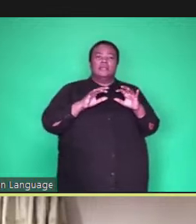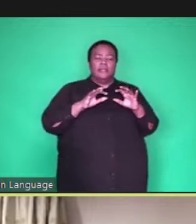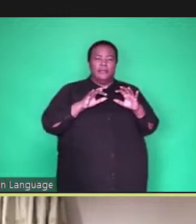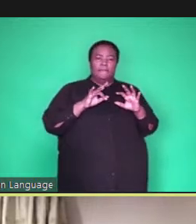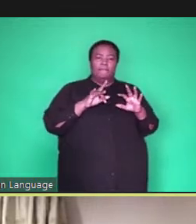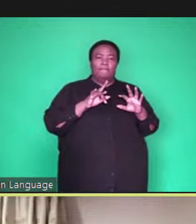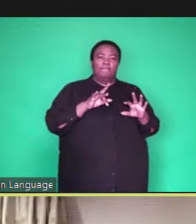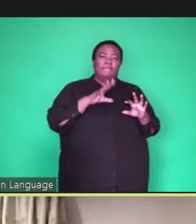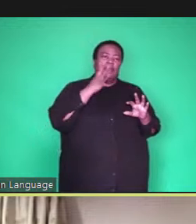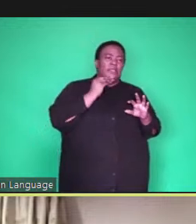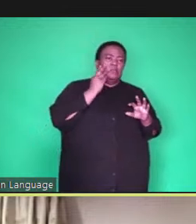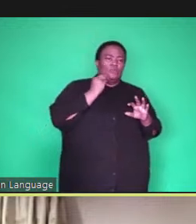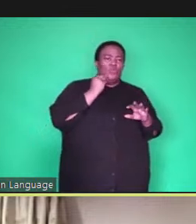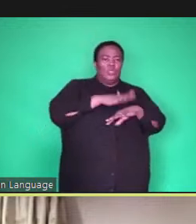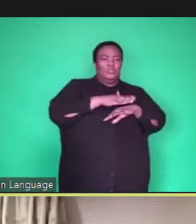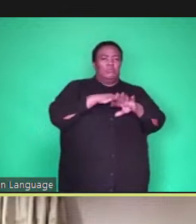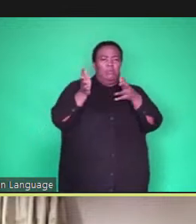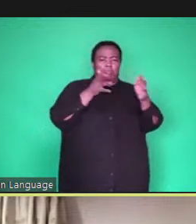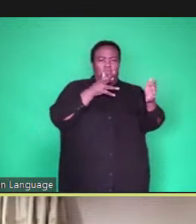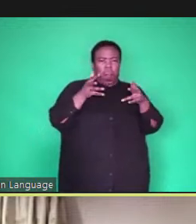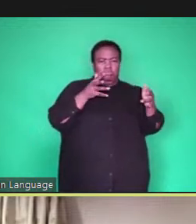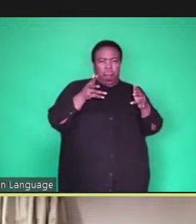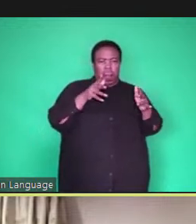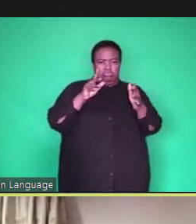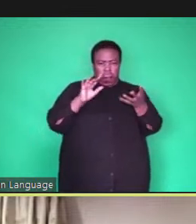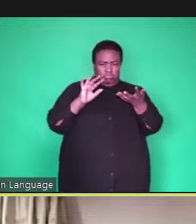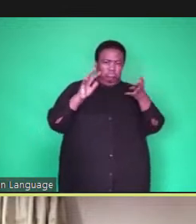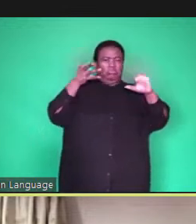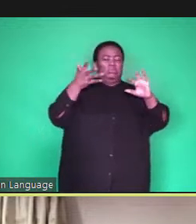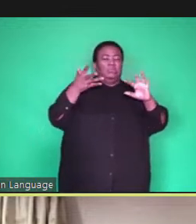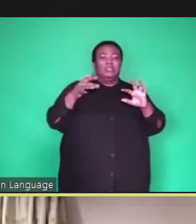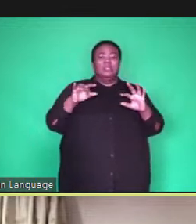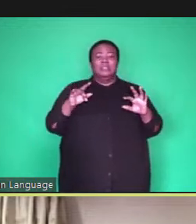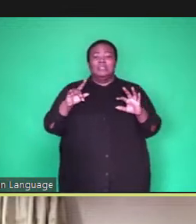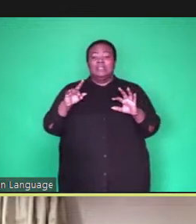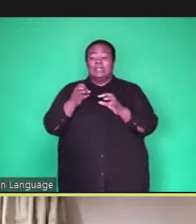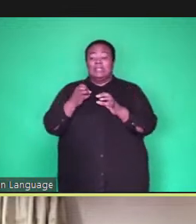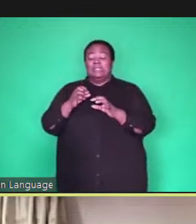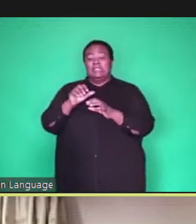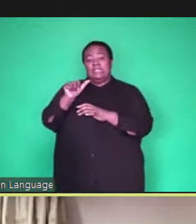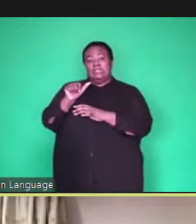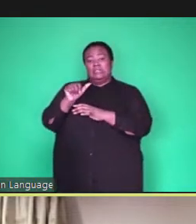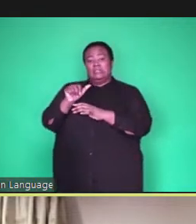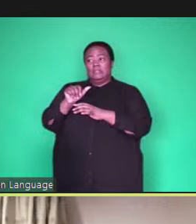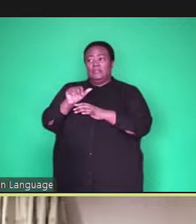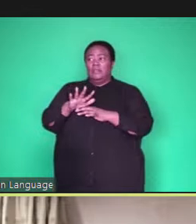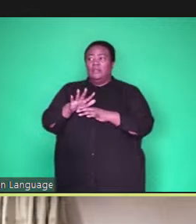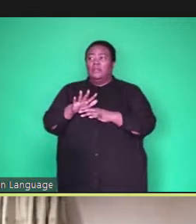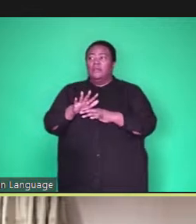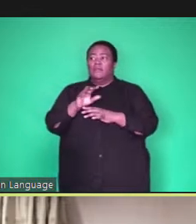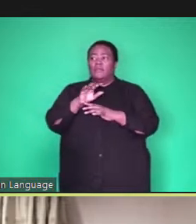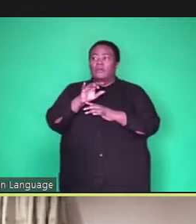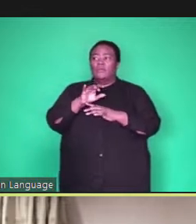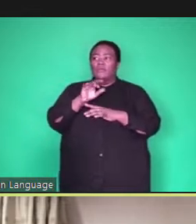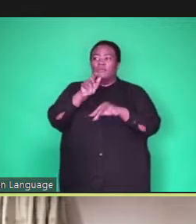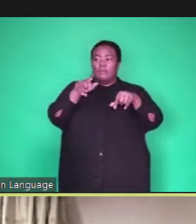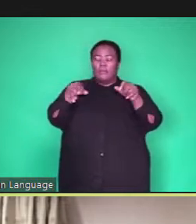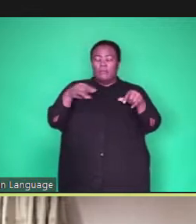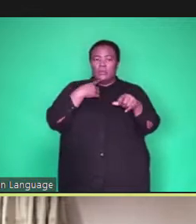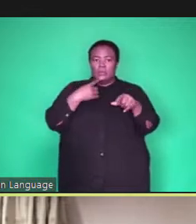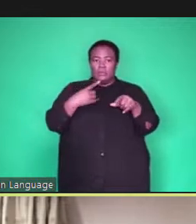that 63% of the migrants cite economic factors as their key migration motivations, and